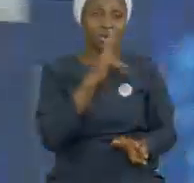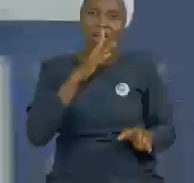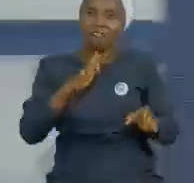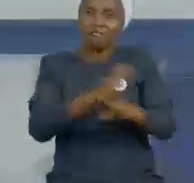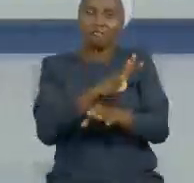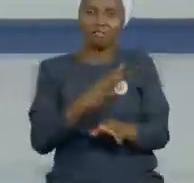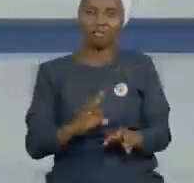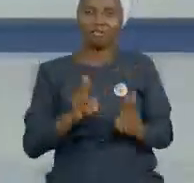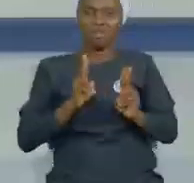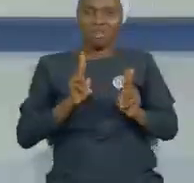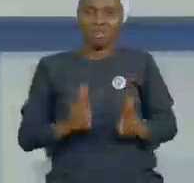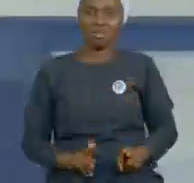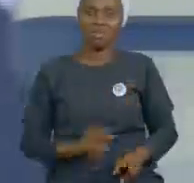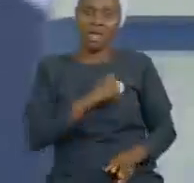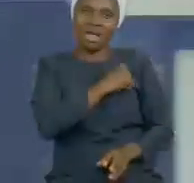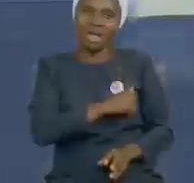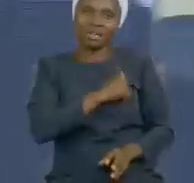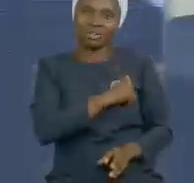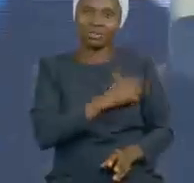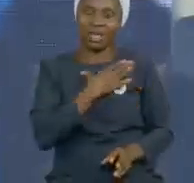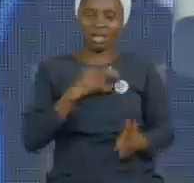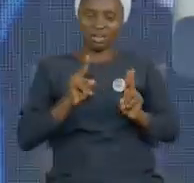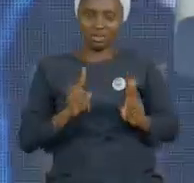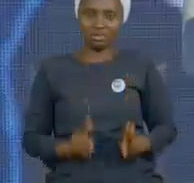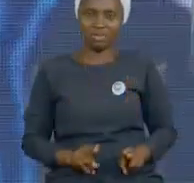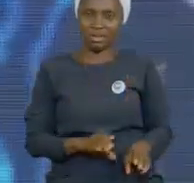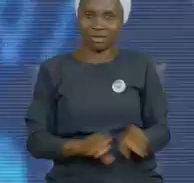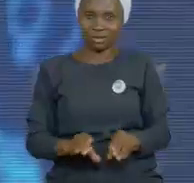human attitude and human action.